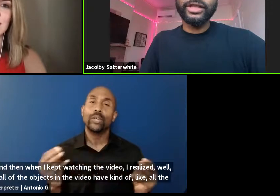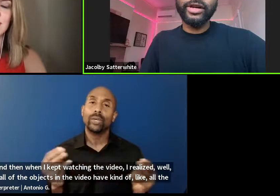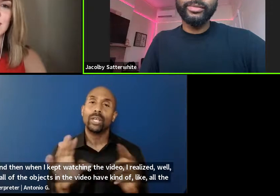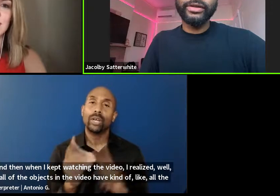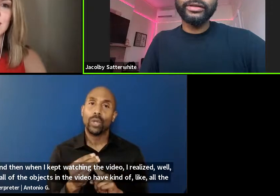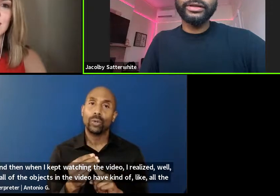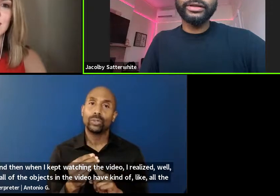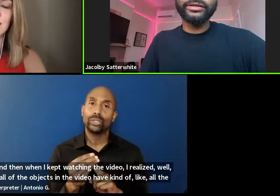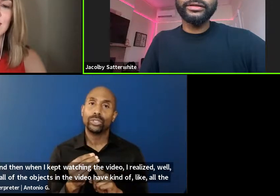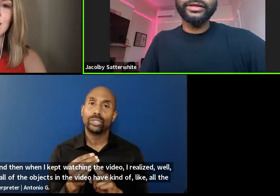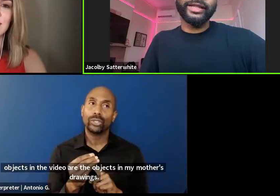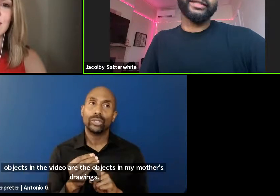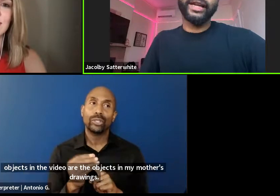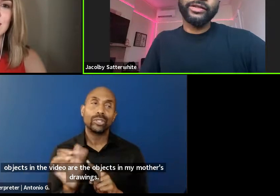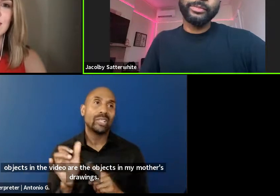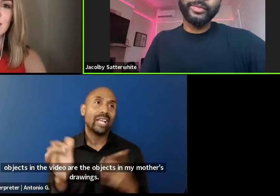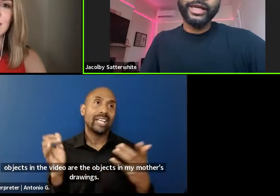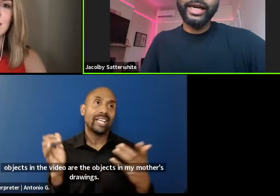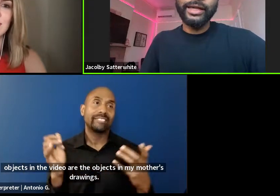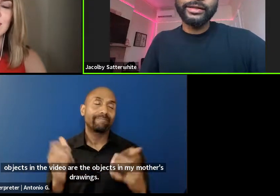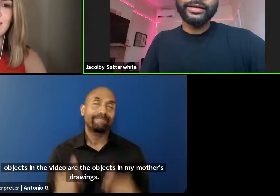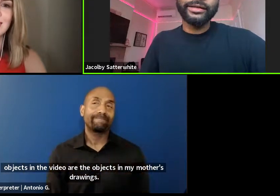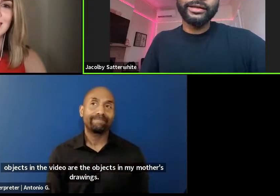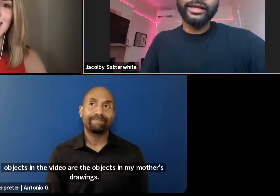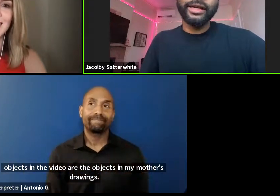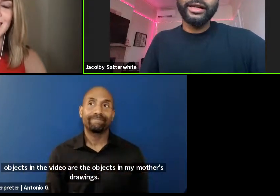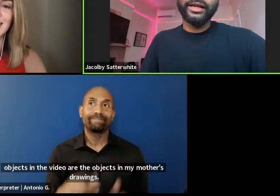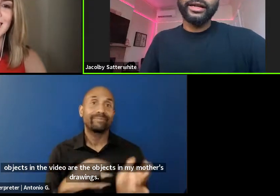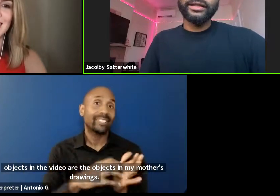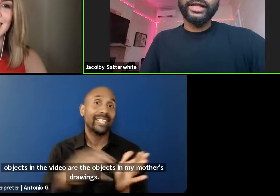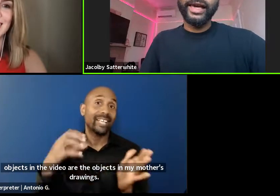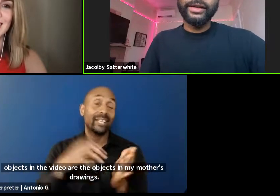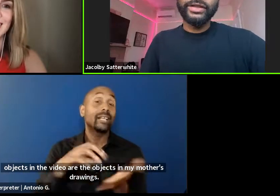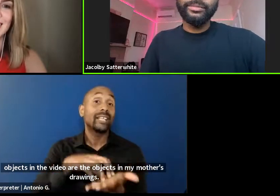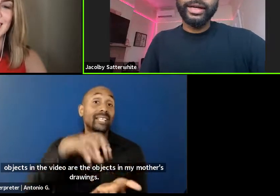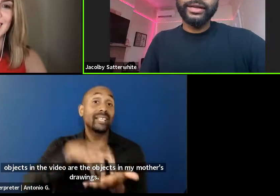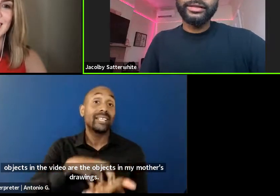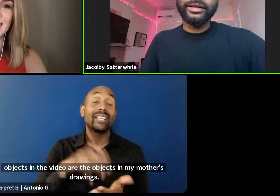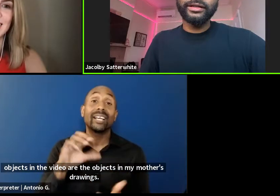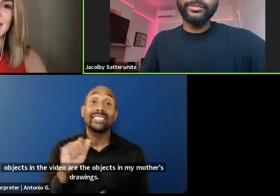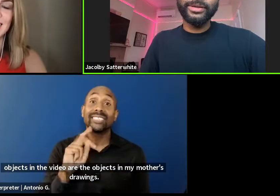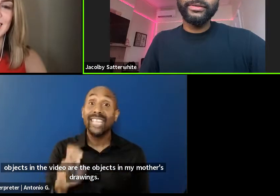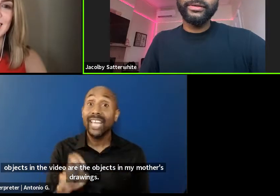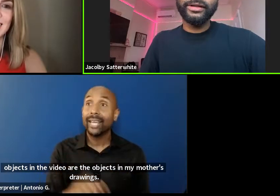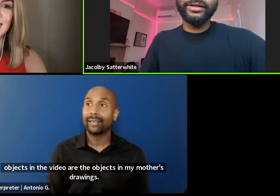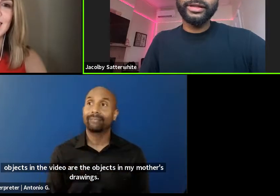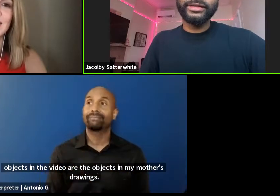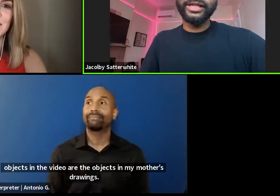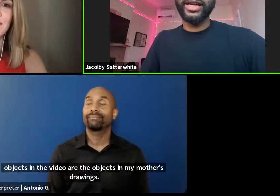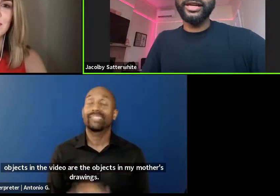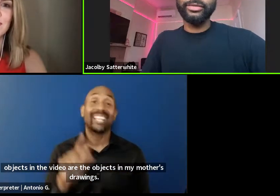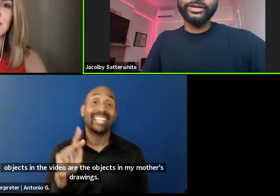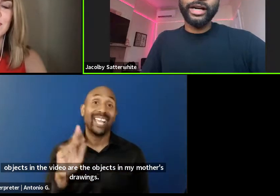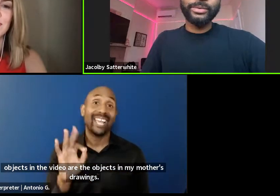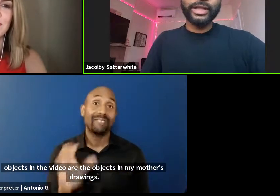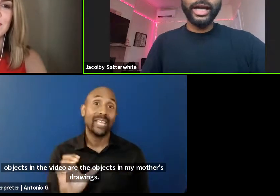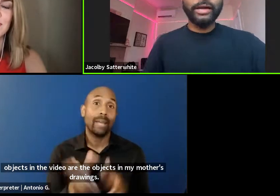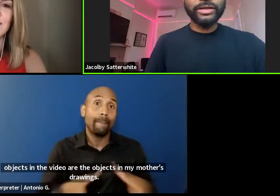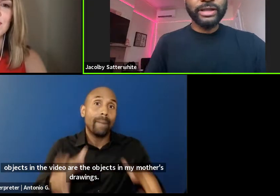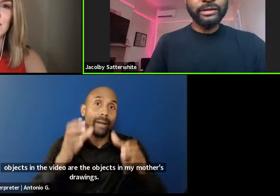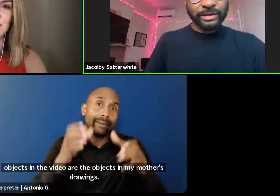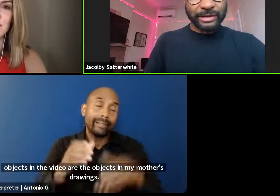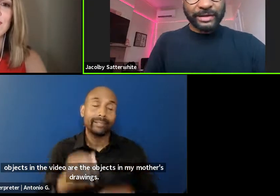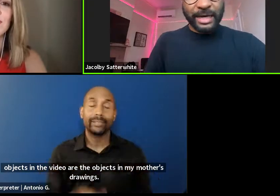and skyscrapers and like skyscrapers, but cakes and KFC buckets and aluminum foil and tabletops